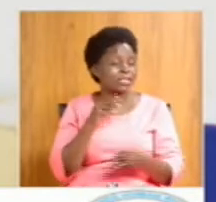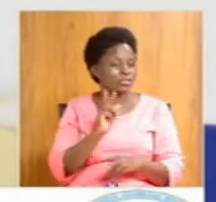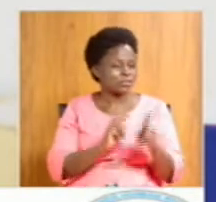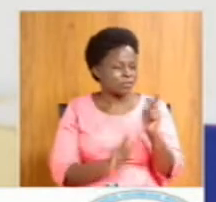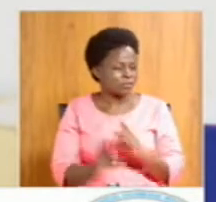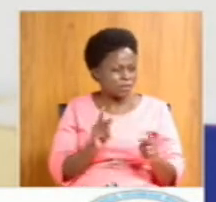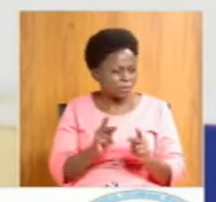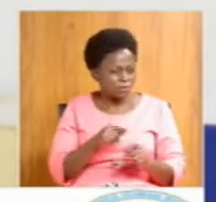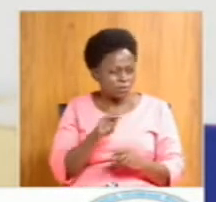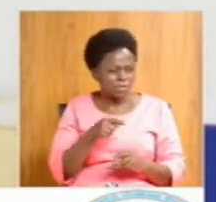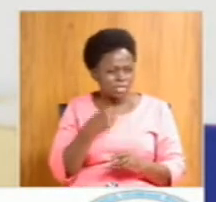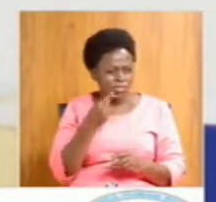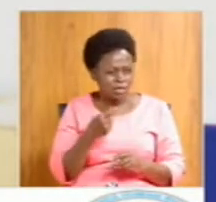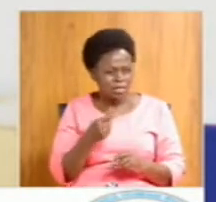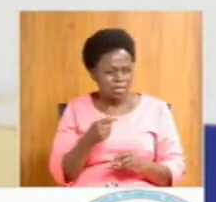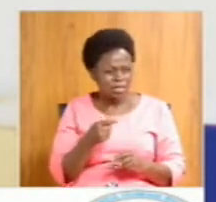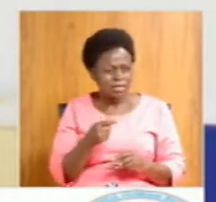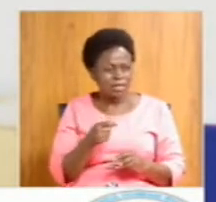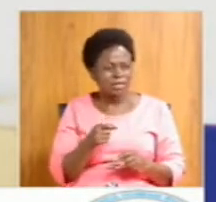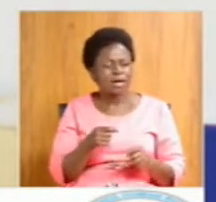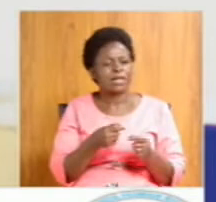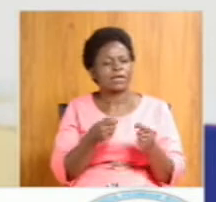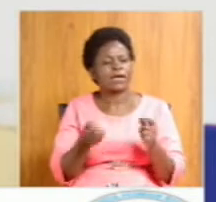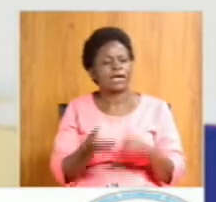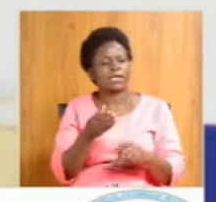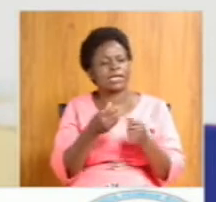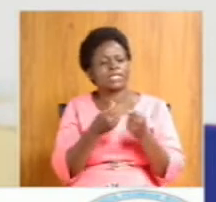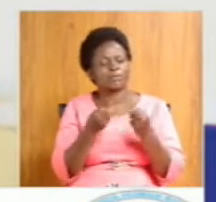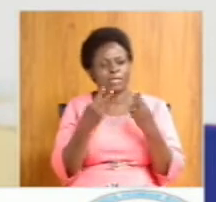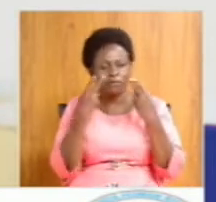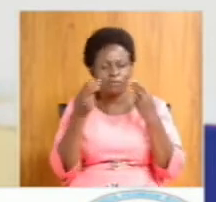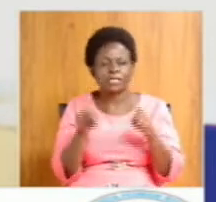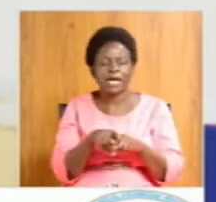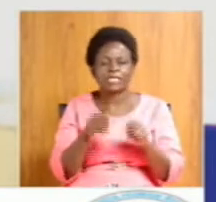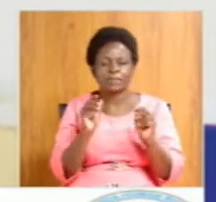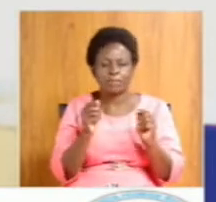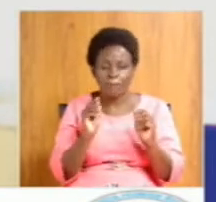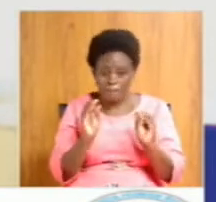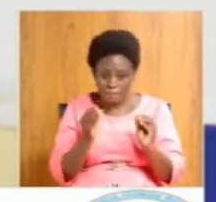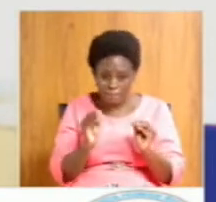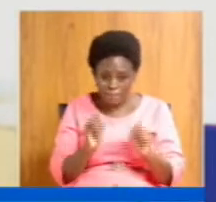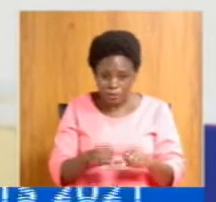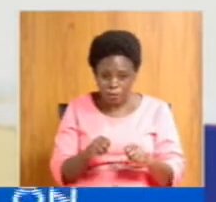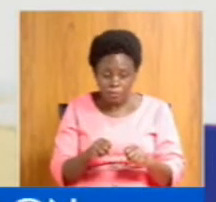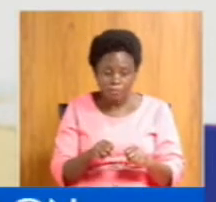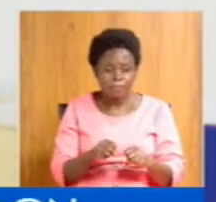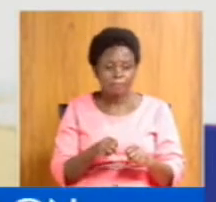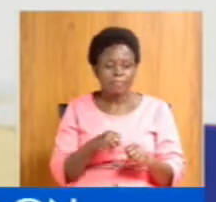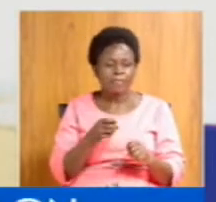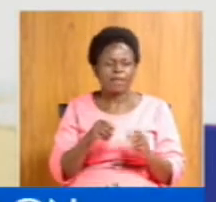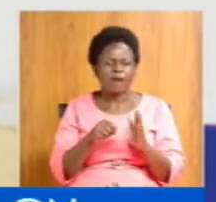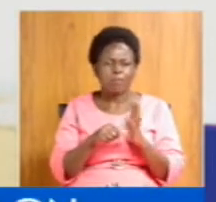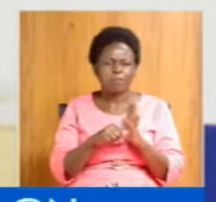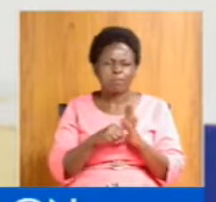to those that you can. Yes, let me get as many views as possible. And like I said, if there